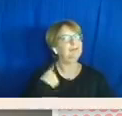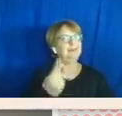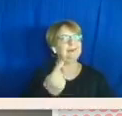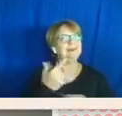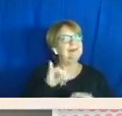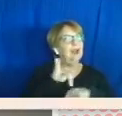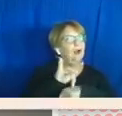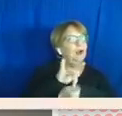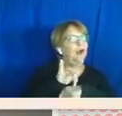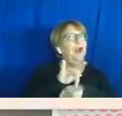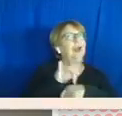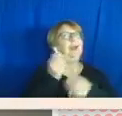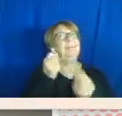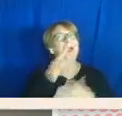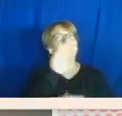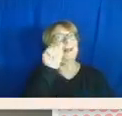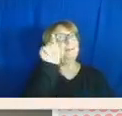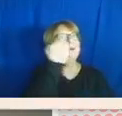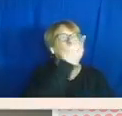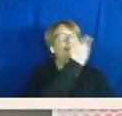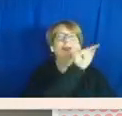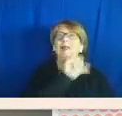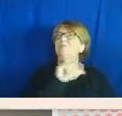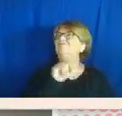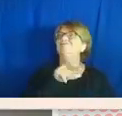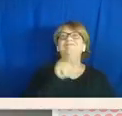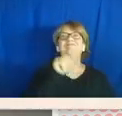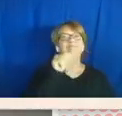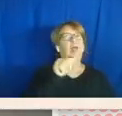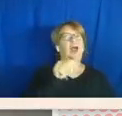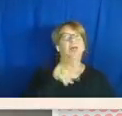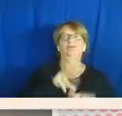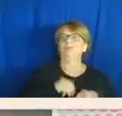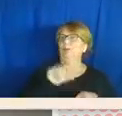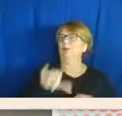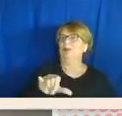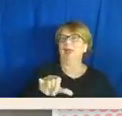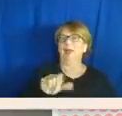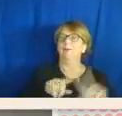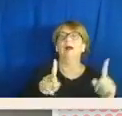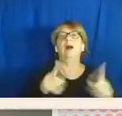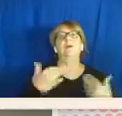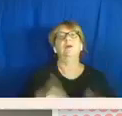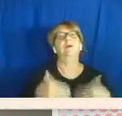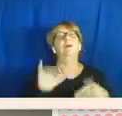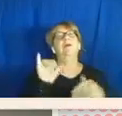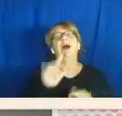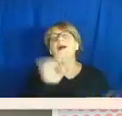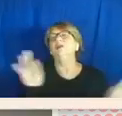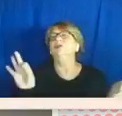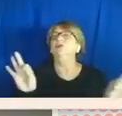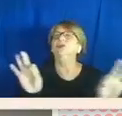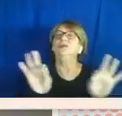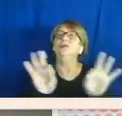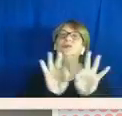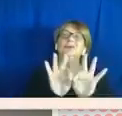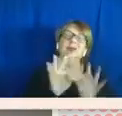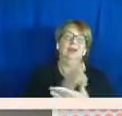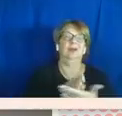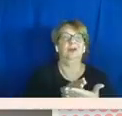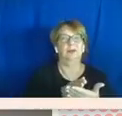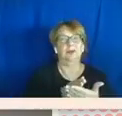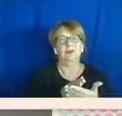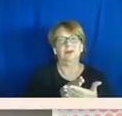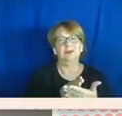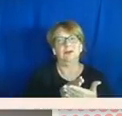many companies that have not embraced this, but this is a critical component that we are